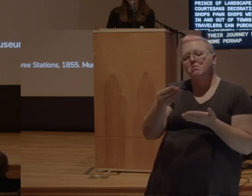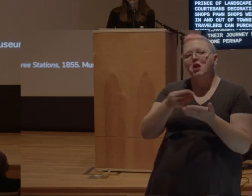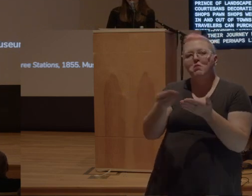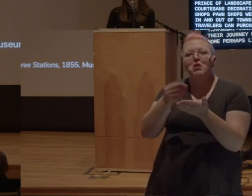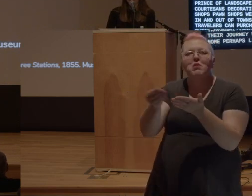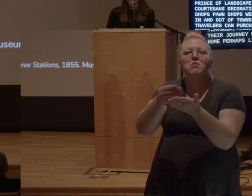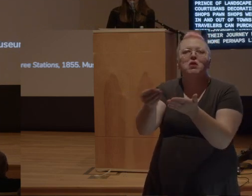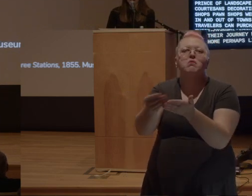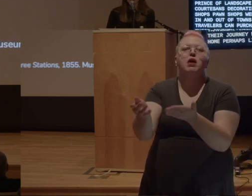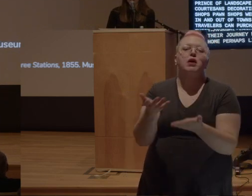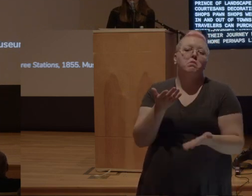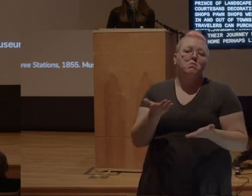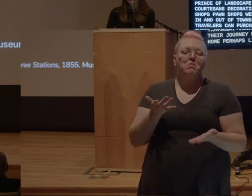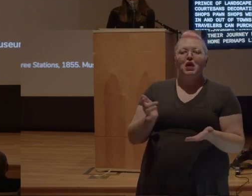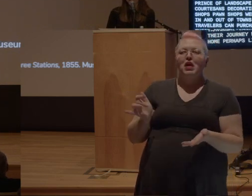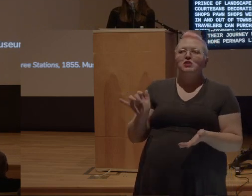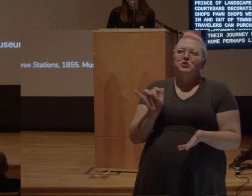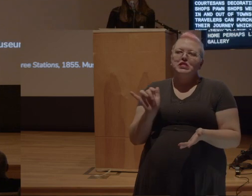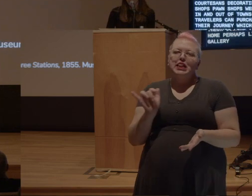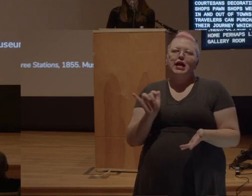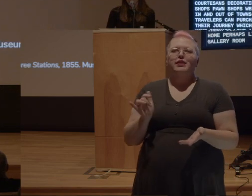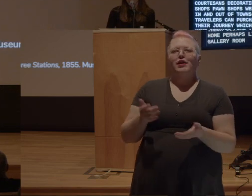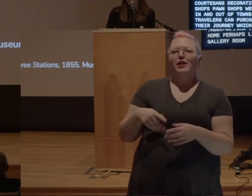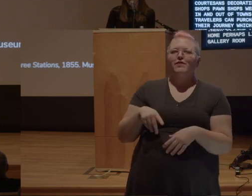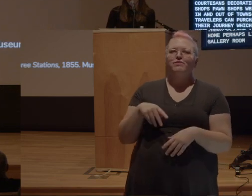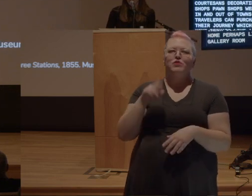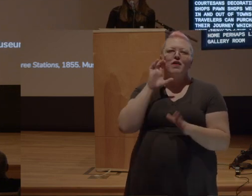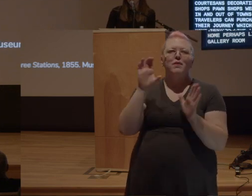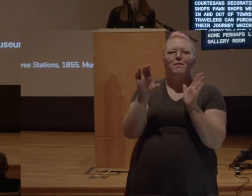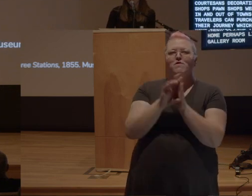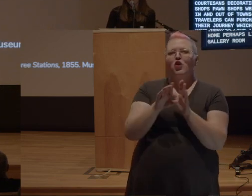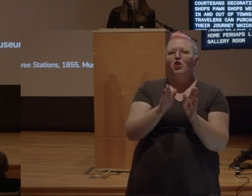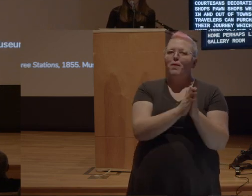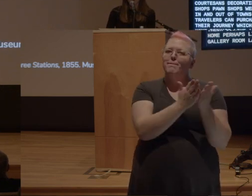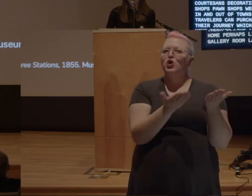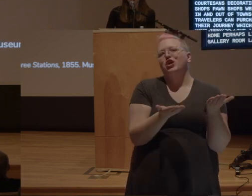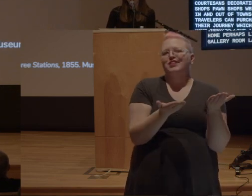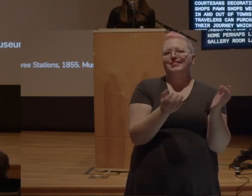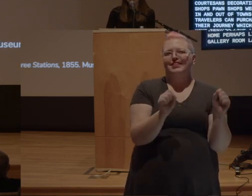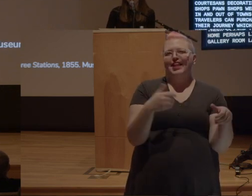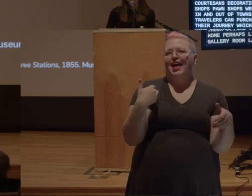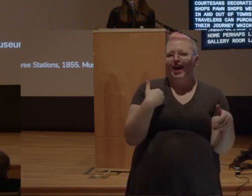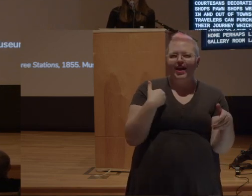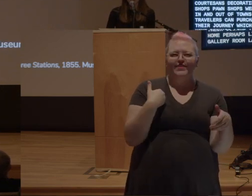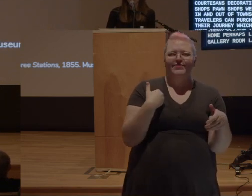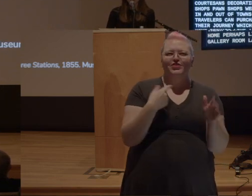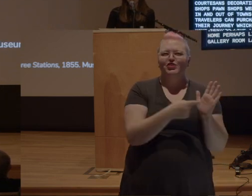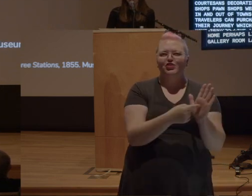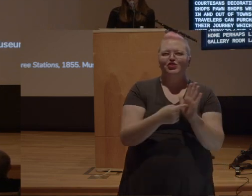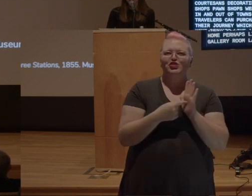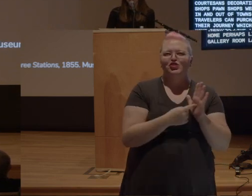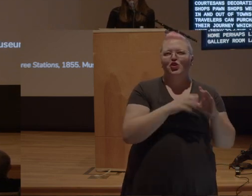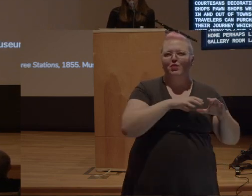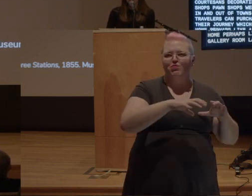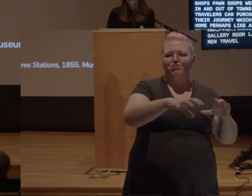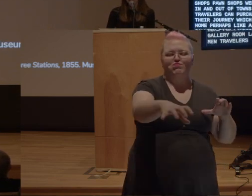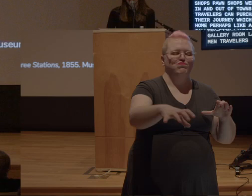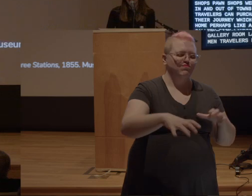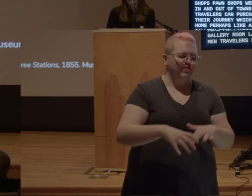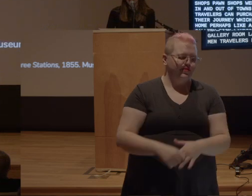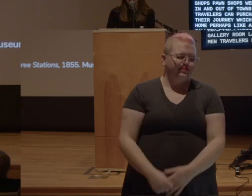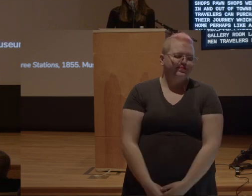modern photo album or a gallery wall. Landscape prints were also popular with non-travelers who were stuck in the